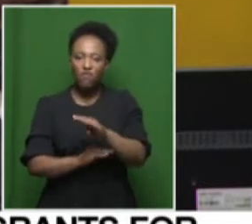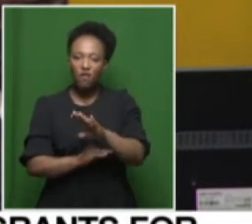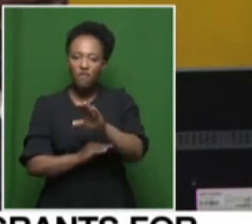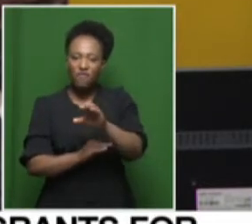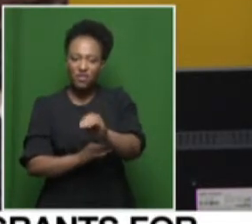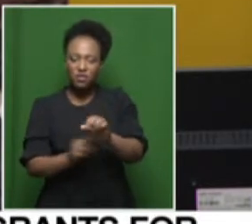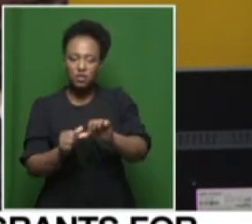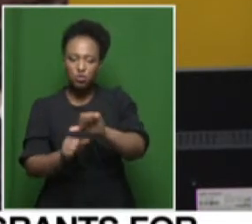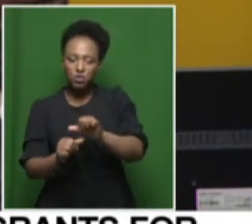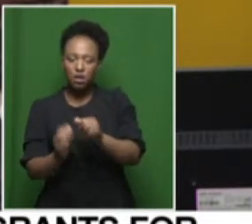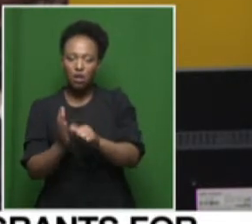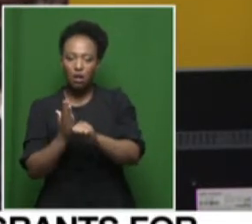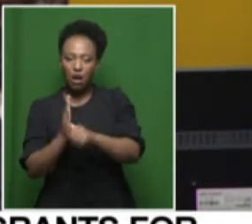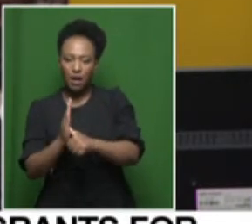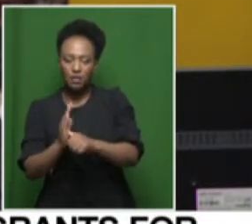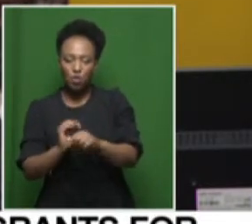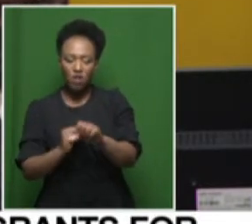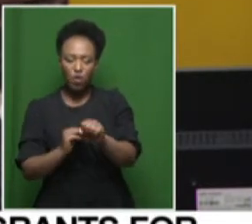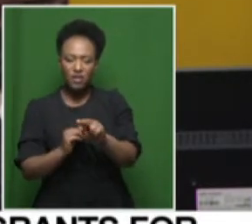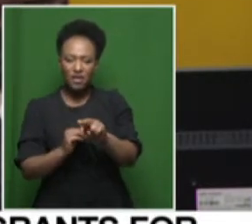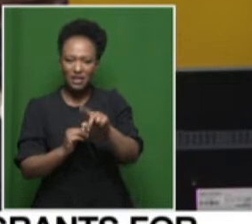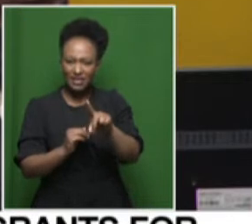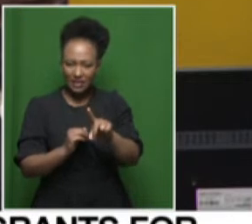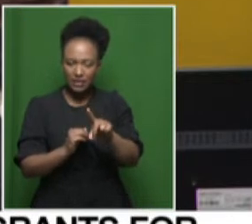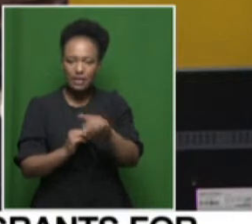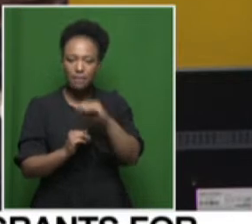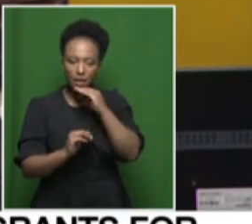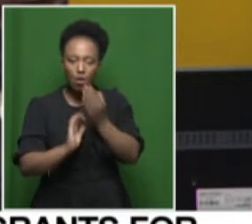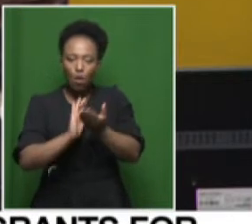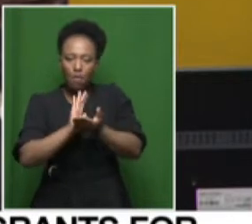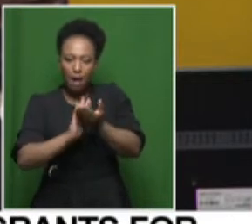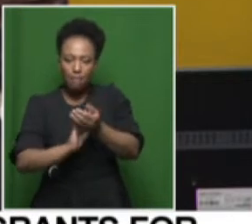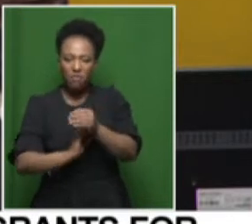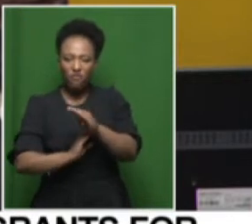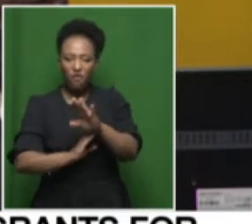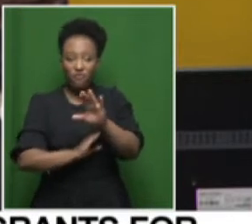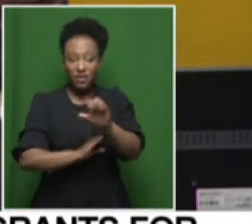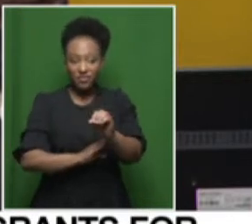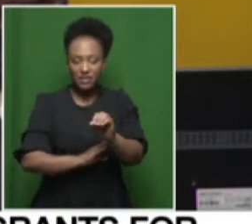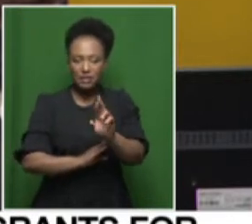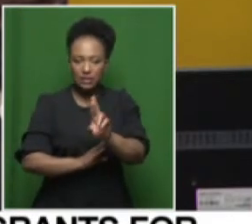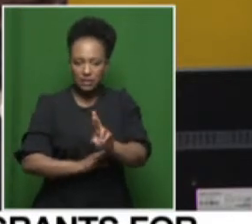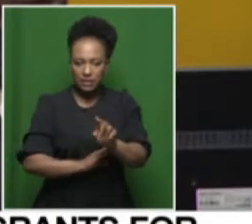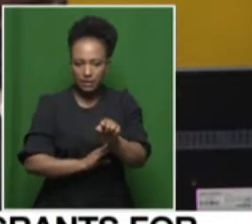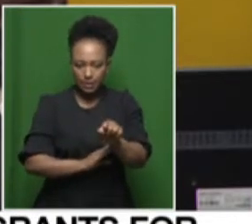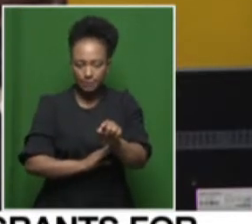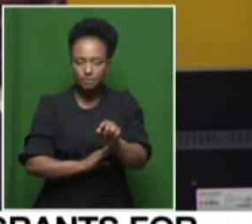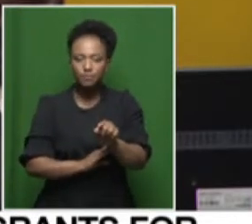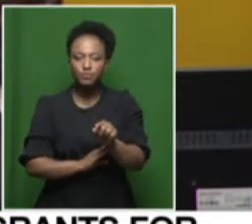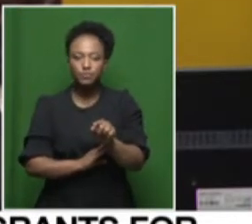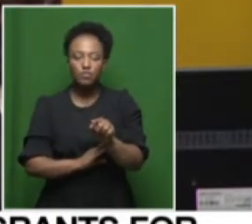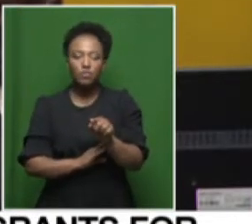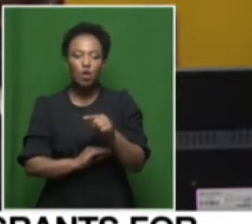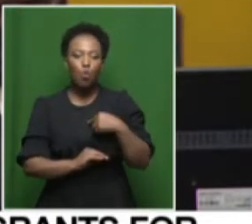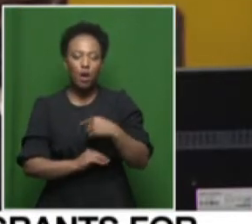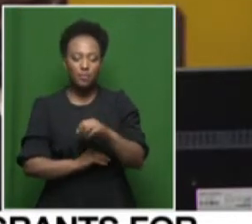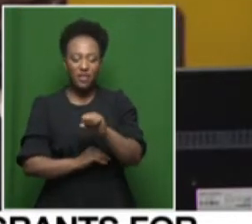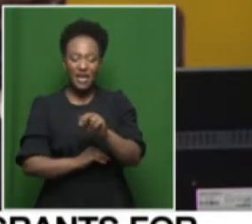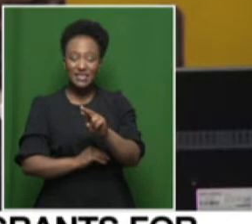grant, total distress grant. Honourable members, the social relief distress grant was introduced